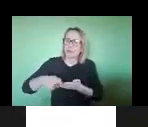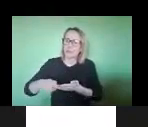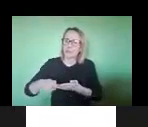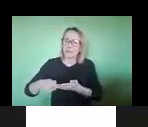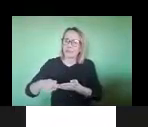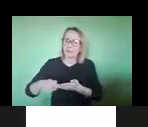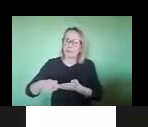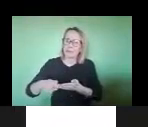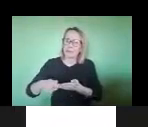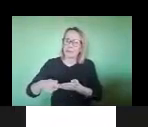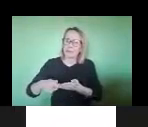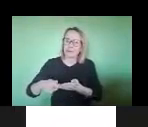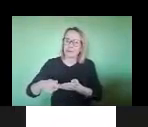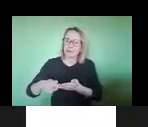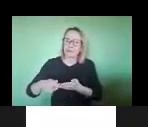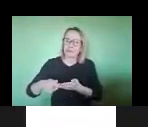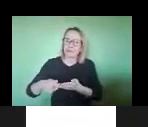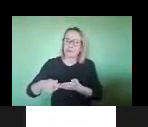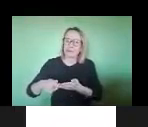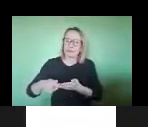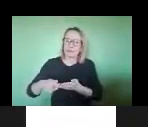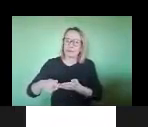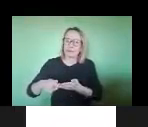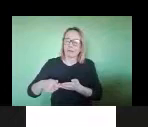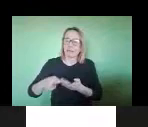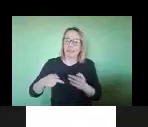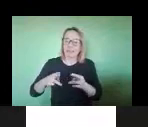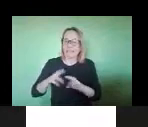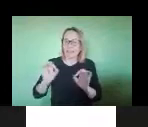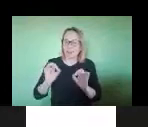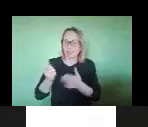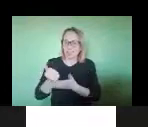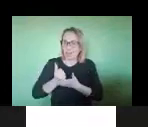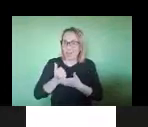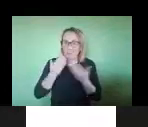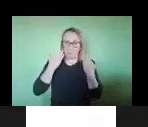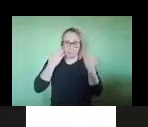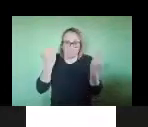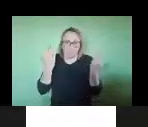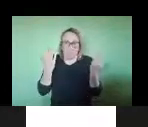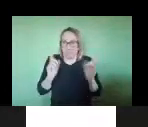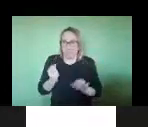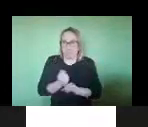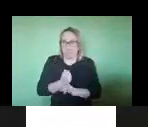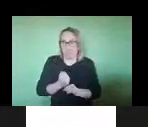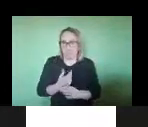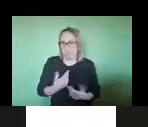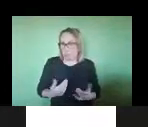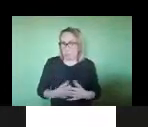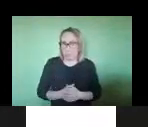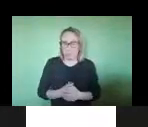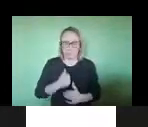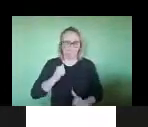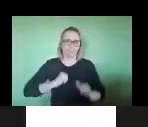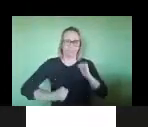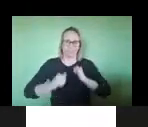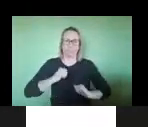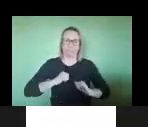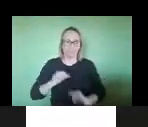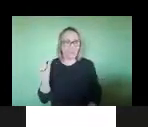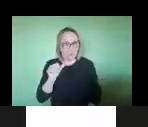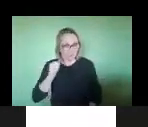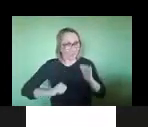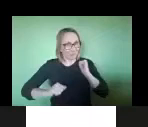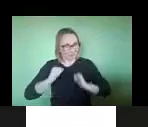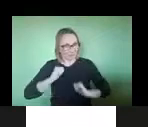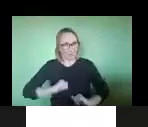Emma and Ian to help me, I don't know what I would have done. and you've been So I'm so proud. I know, and you should